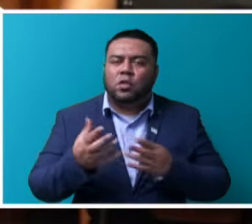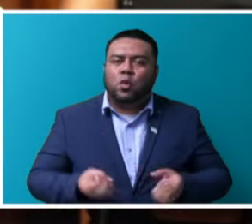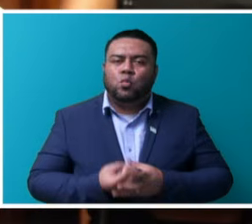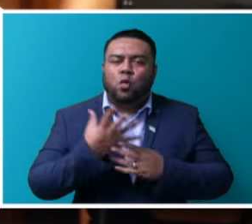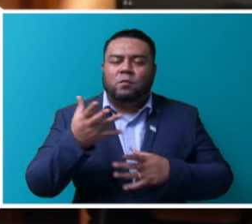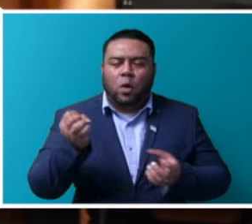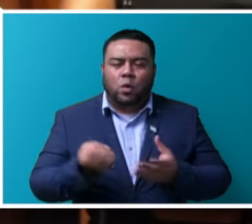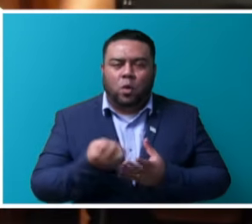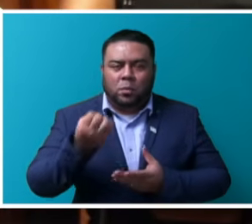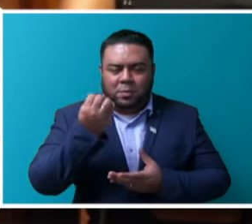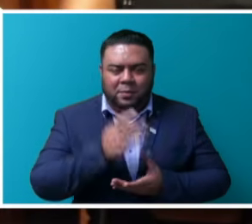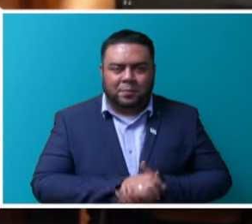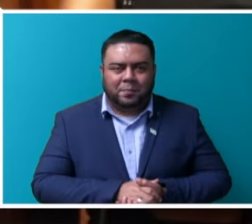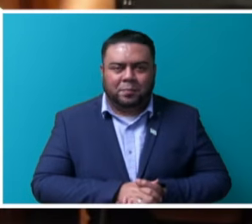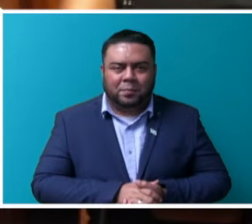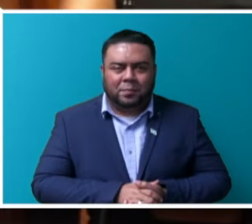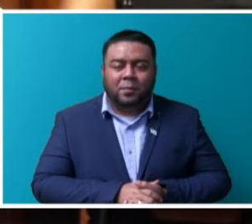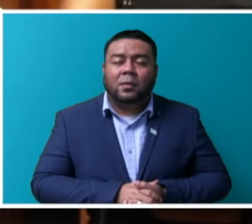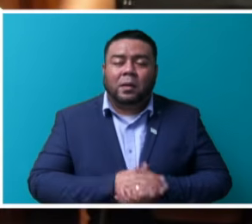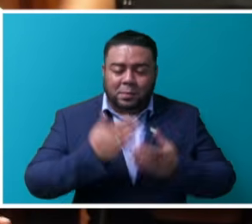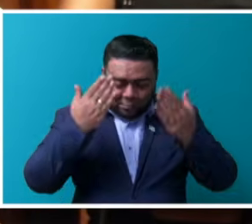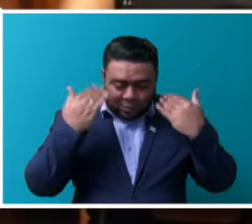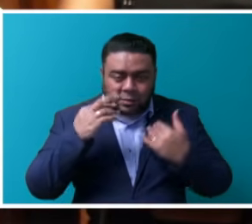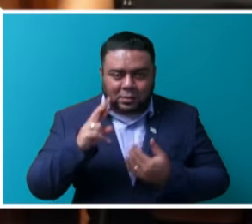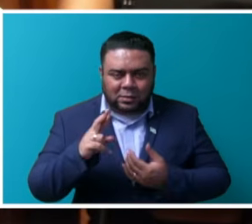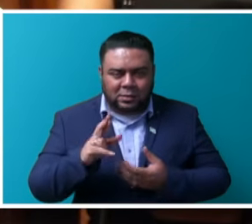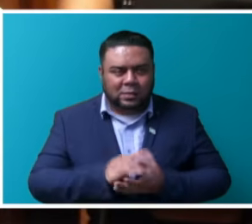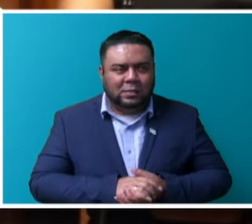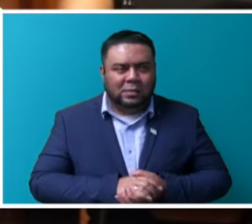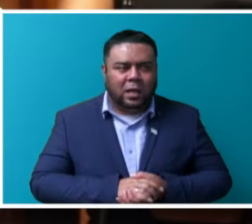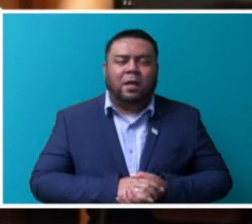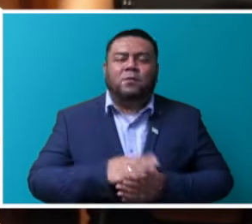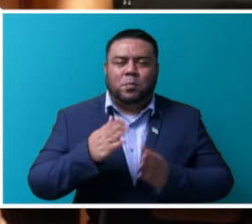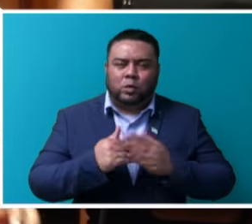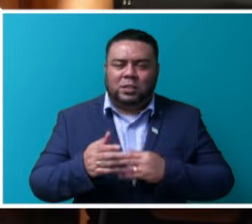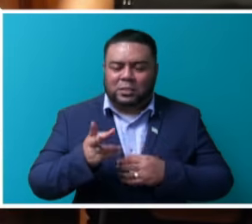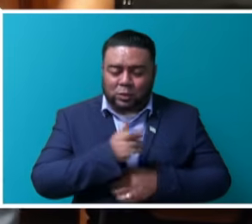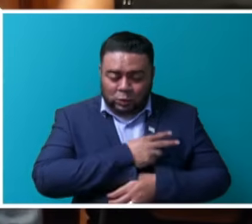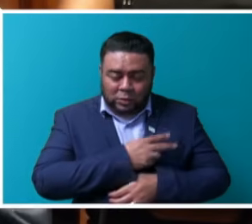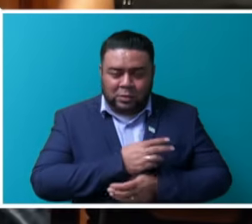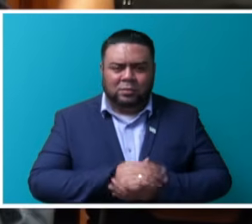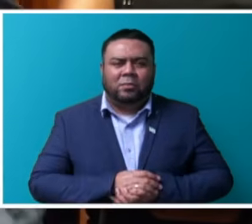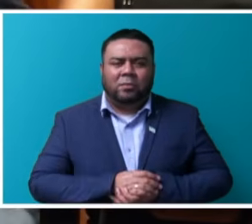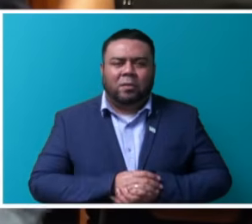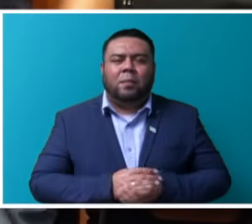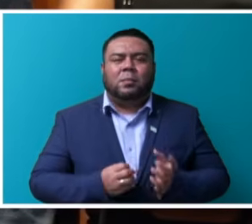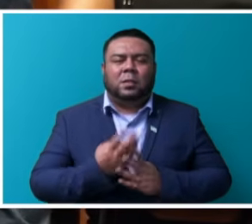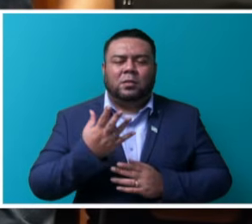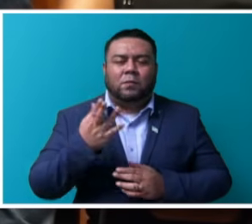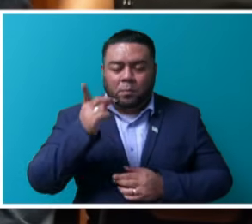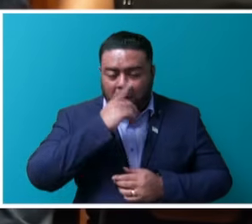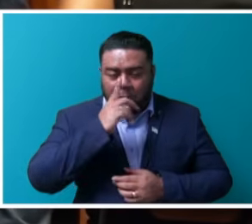economy. Mr. Speaker, this is a budget for building security, stability, and prosperity for our